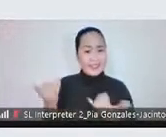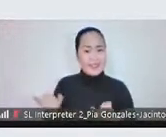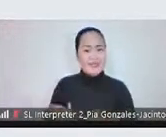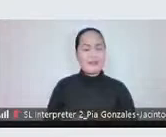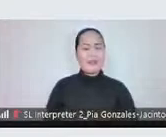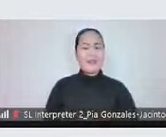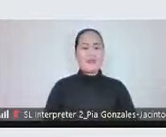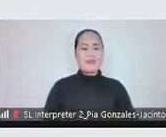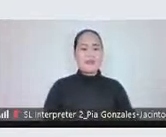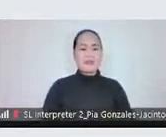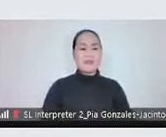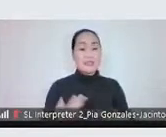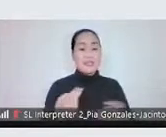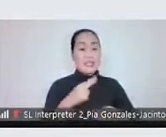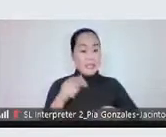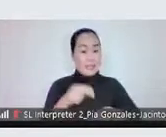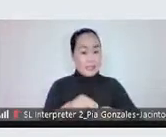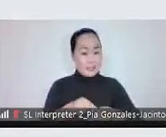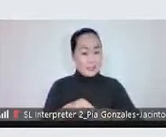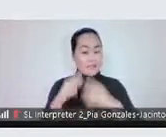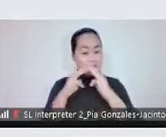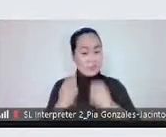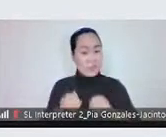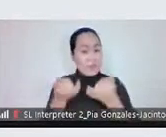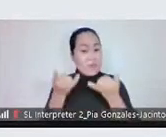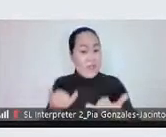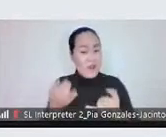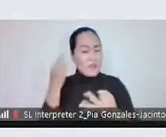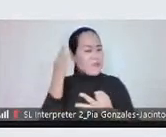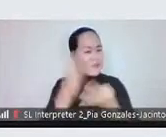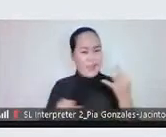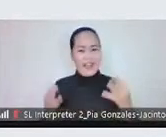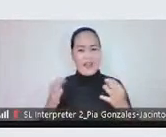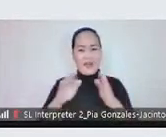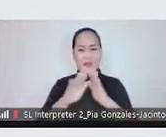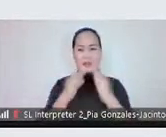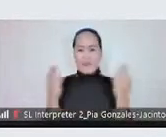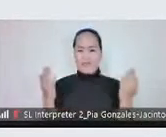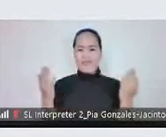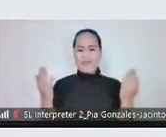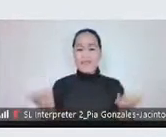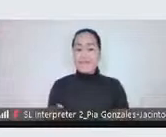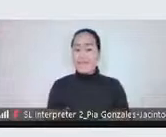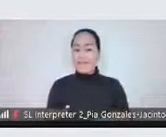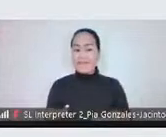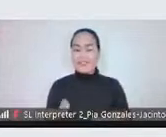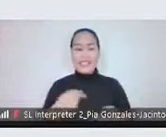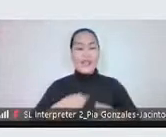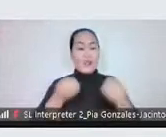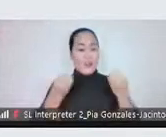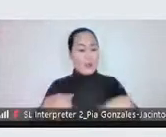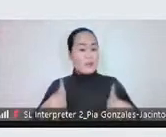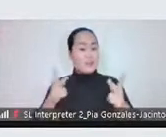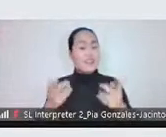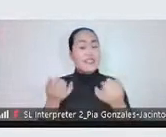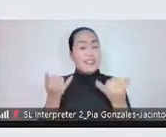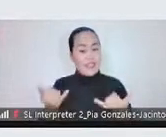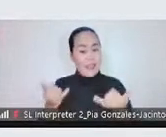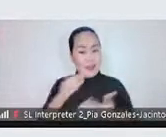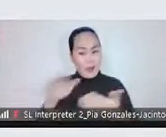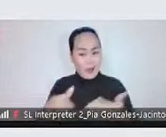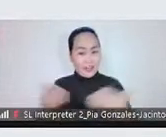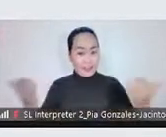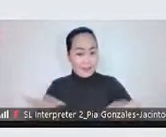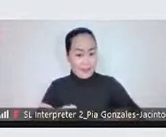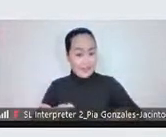And since the National Museum, of course, has finally opened its doors once again, let me take this opportunity to invite you all to come and visit us. While